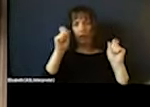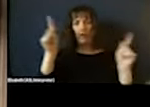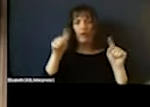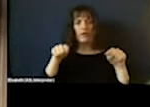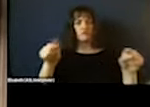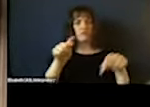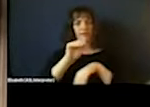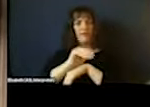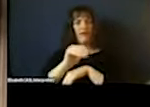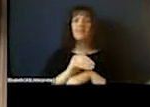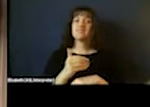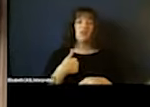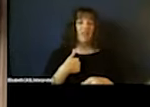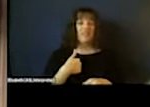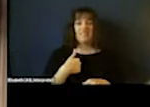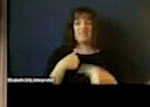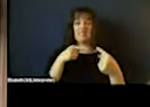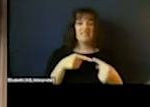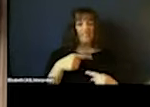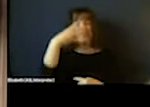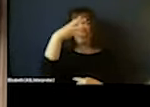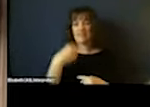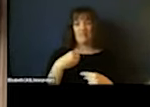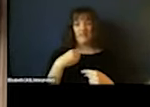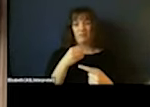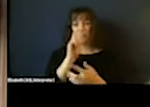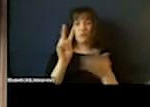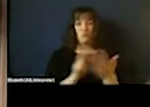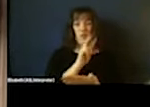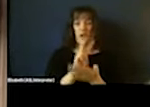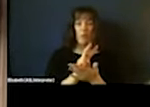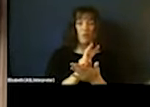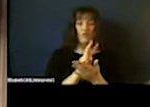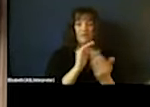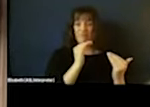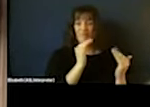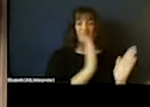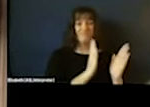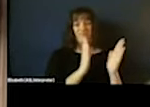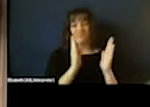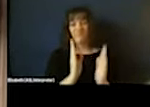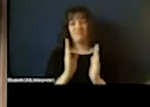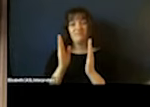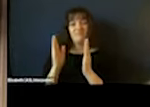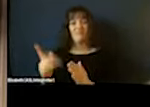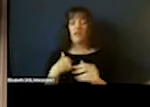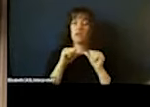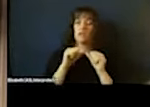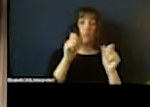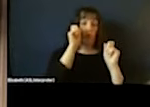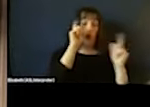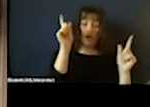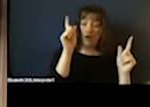so I couldn't sleep more than 2 hours straight. So I just wake up every an hour and wake up